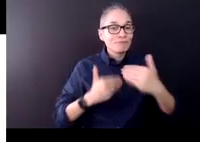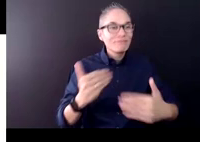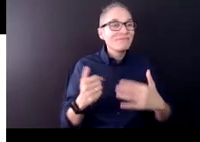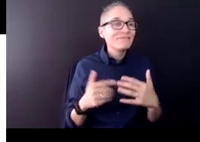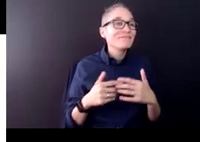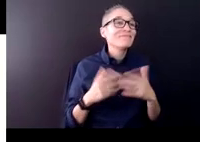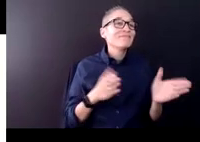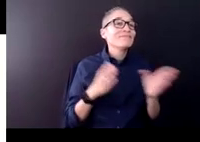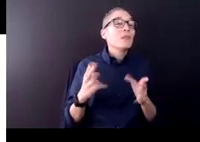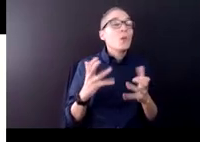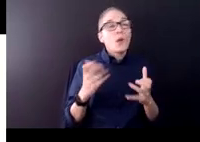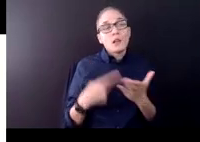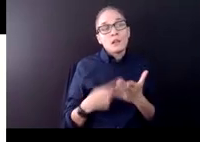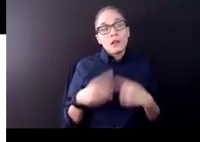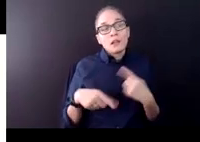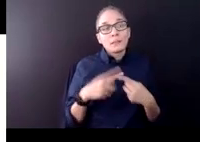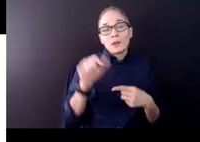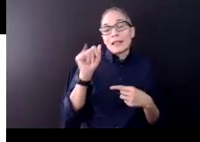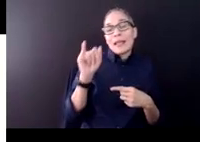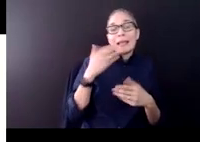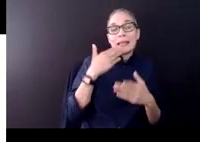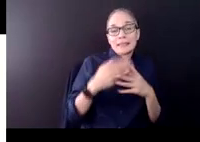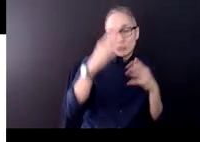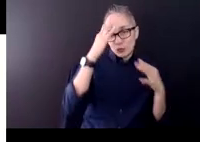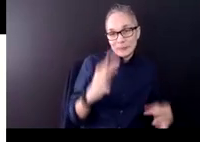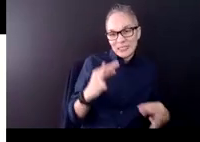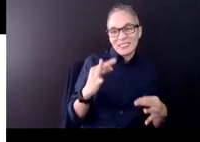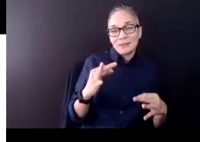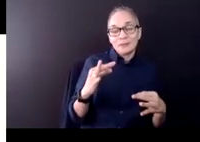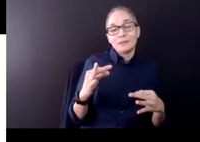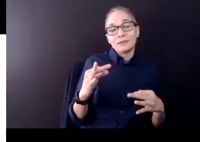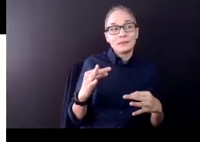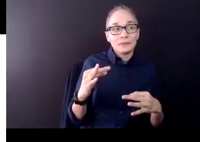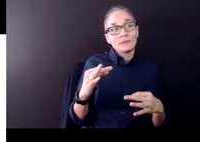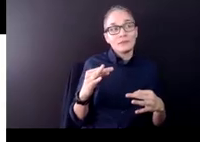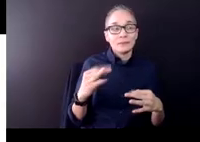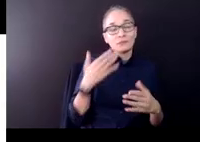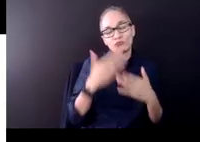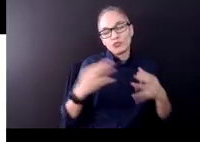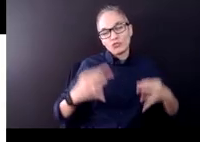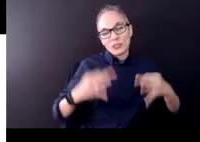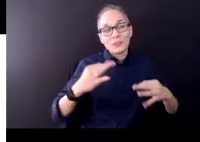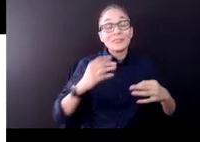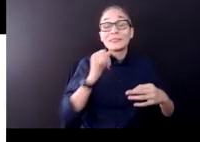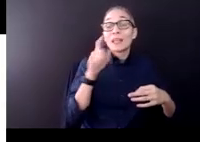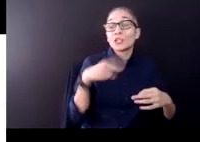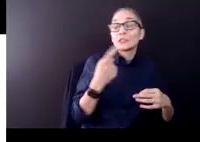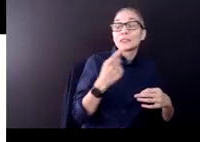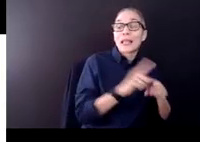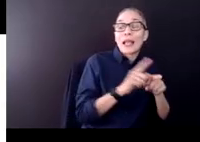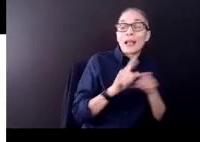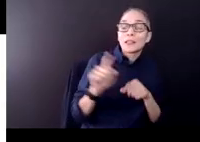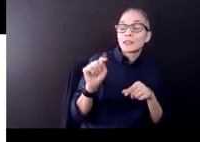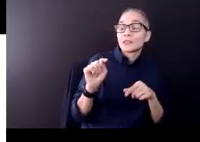Now I want to talk a little bit about AI discernment beyond using it as a tool. So there's this